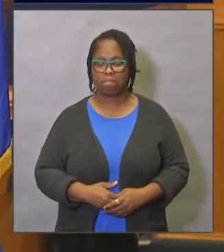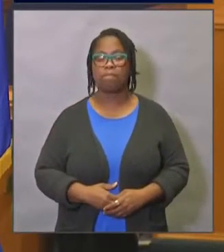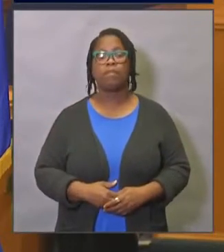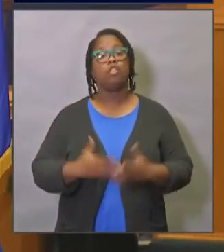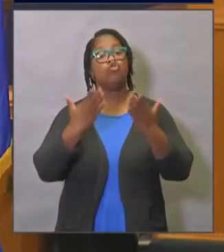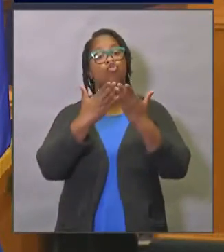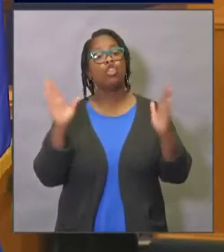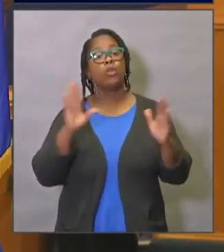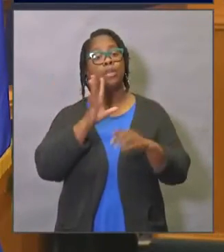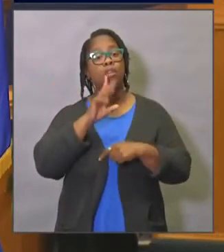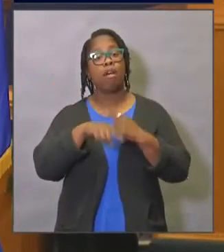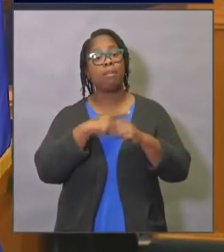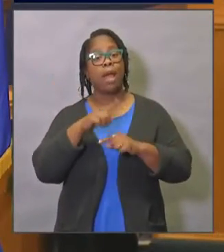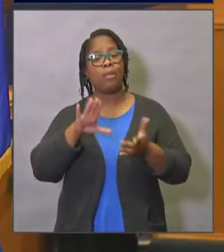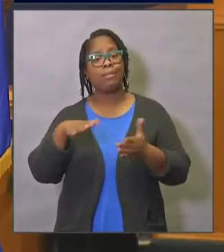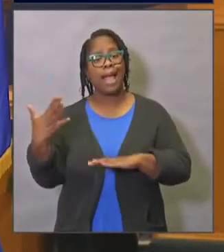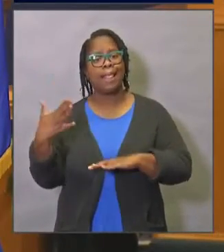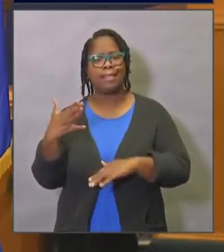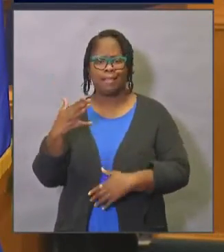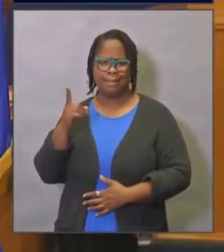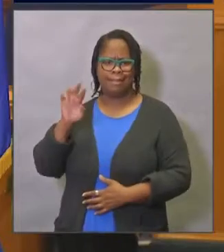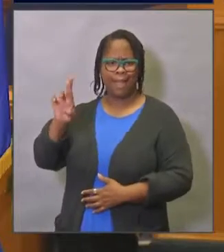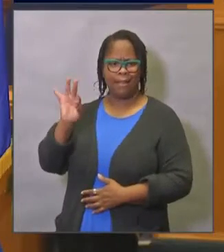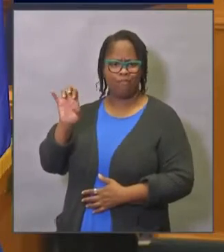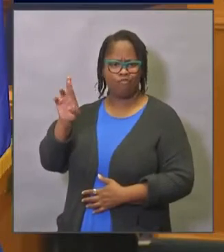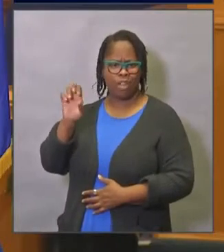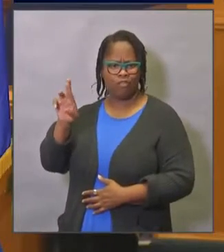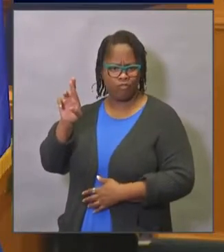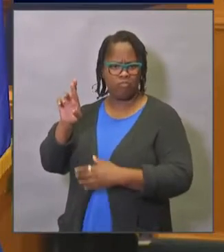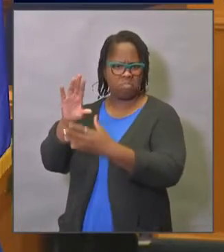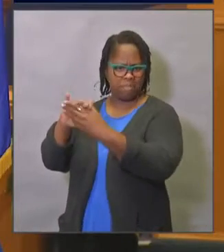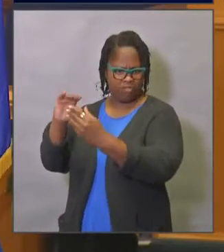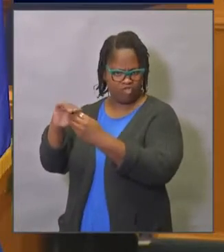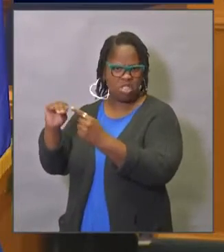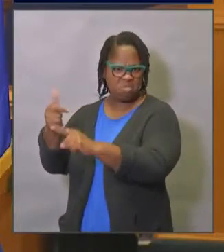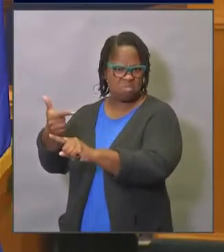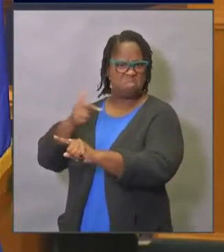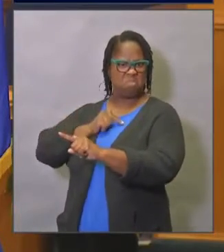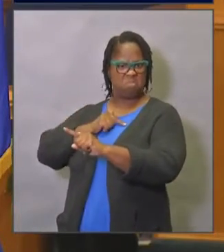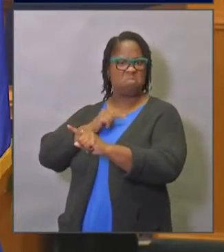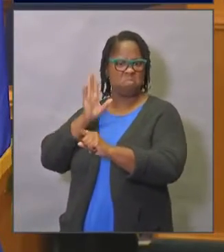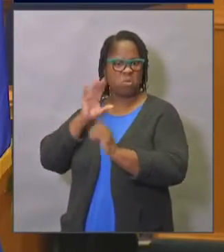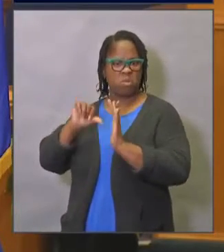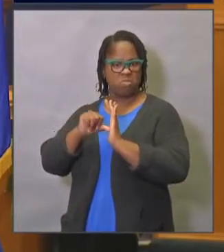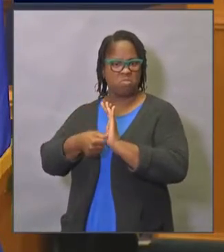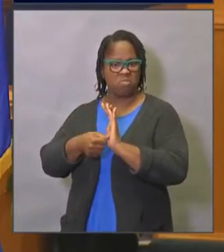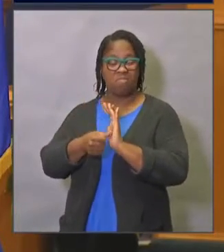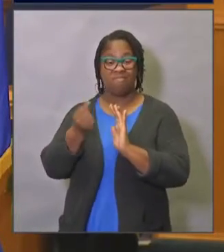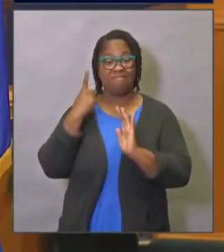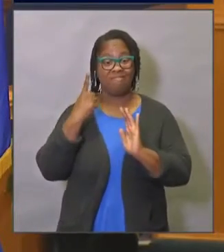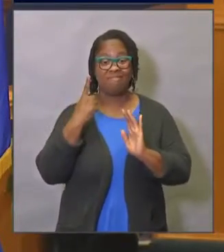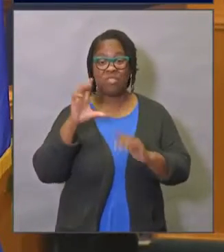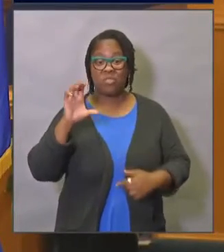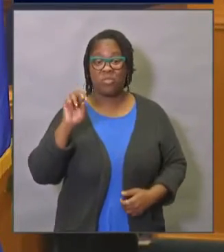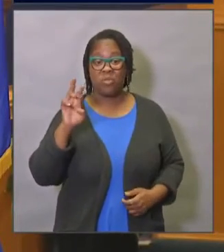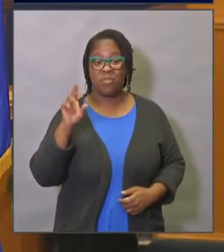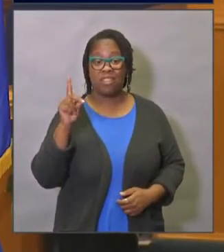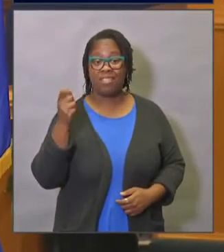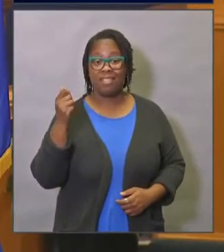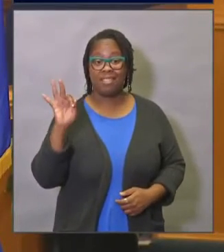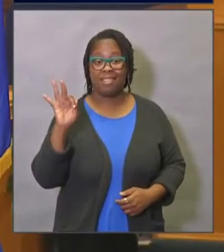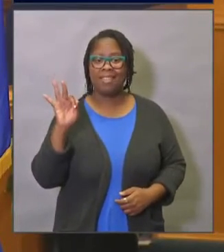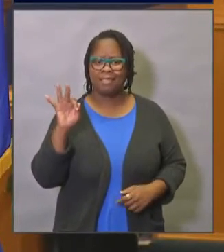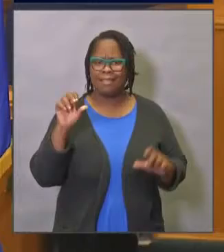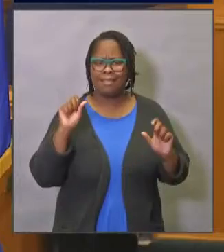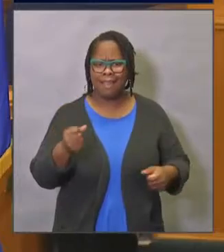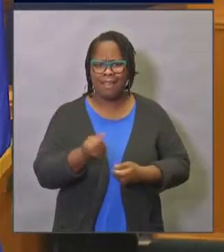Ferrer spoke to this. I just wanted to underscore some of the points. You know, this is a deadly illness. This is a deadly infection, can be